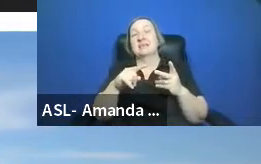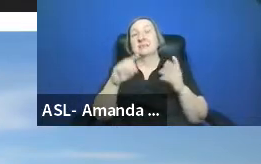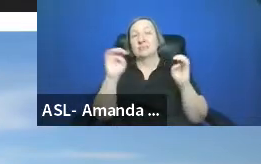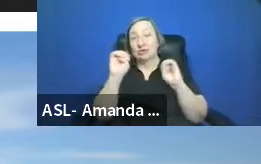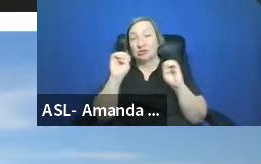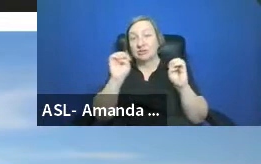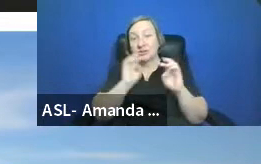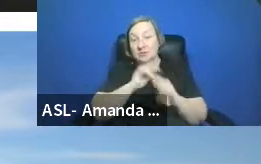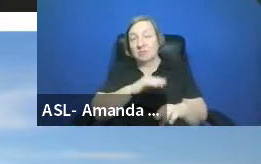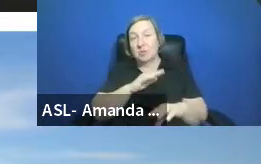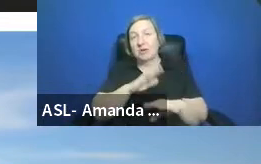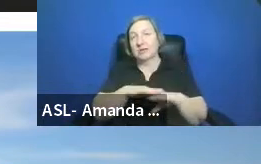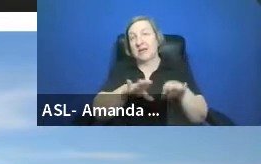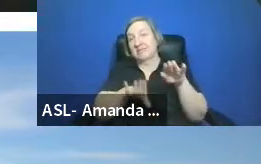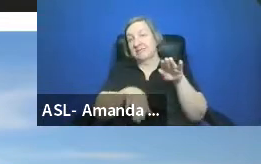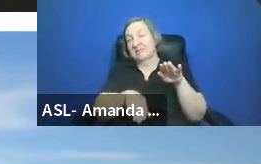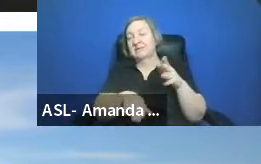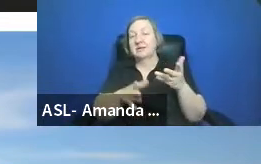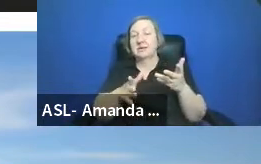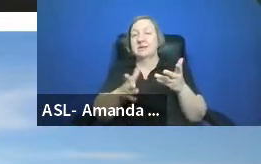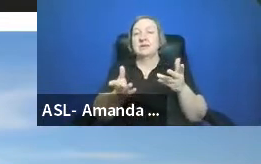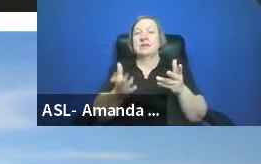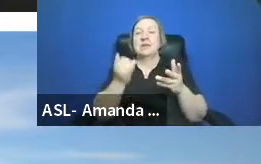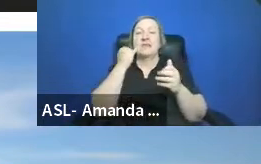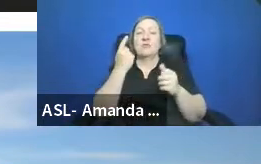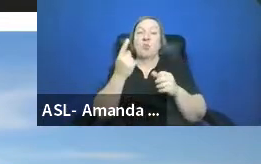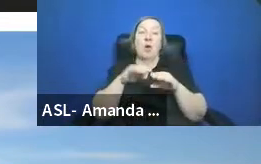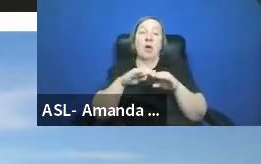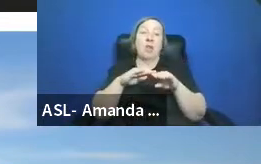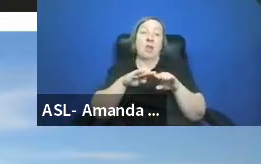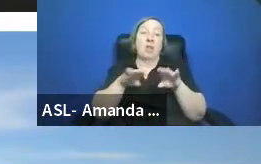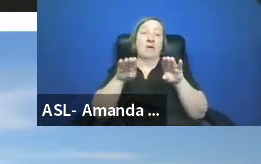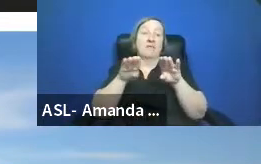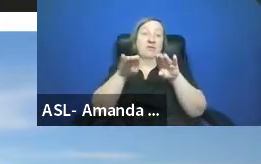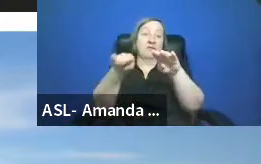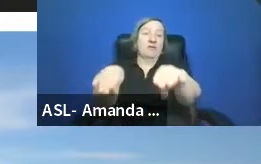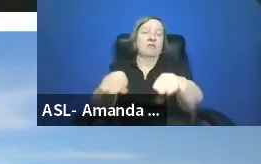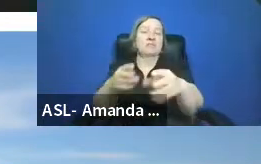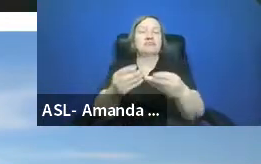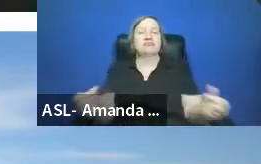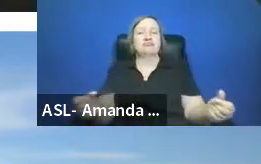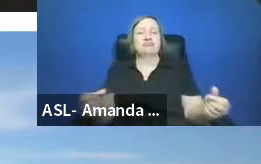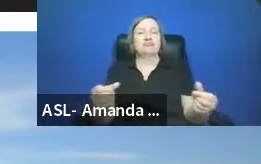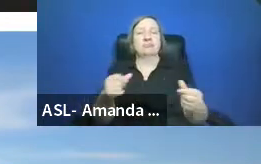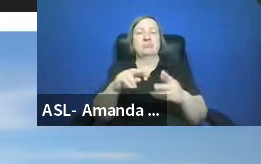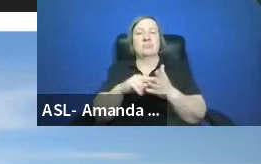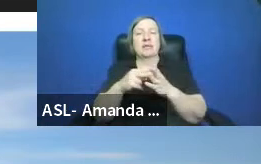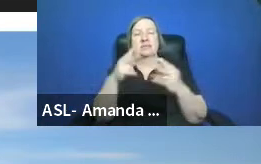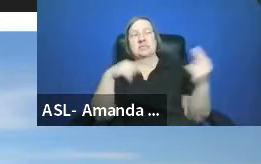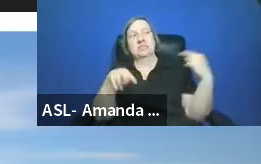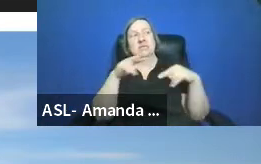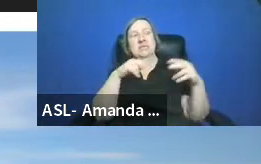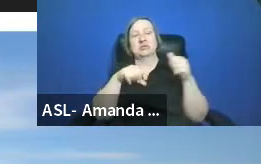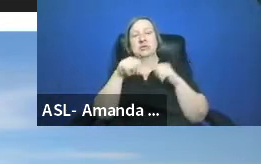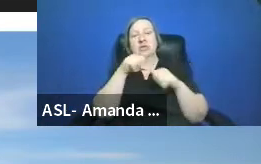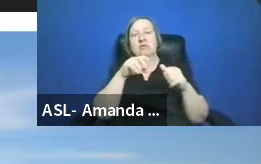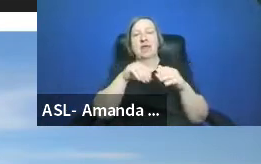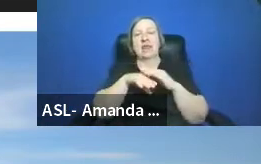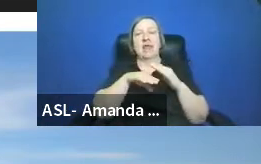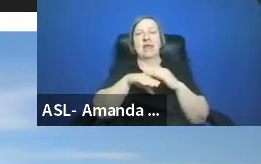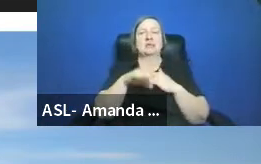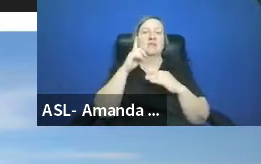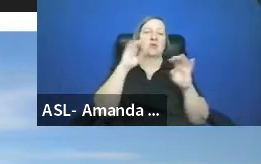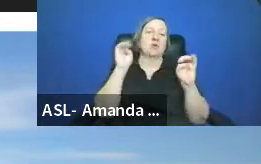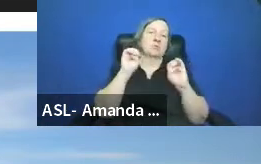single level somewhat resolves those issues in a way that allows it visibility and as well as access for emergency